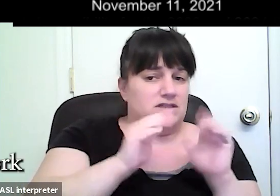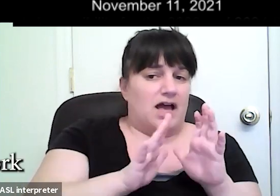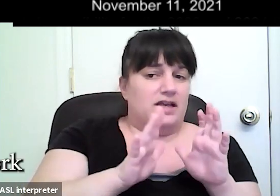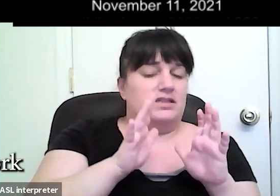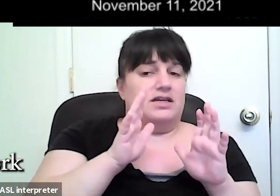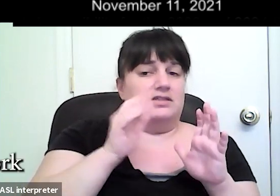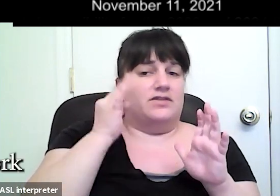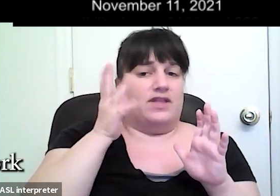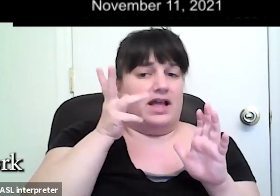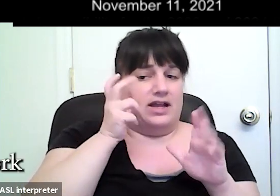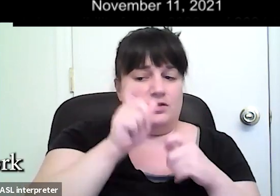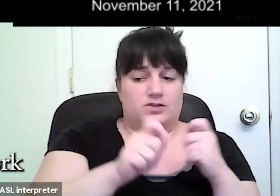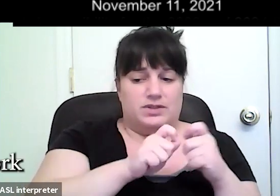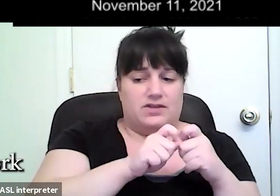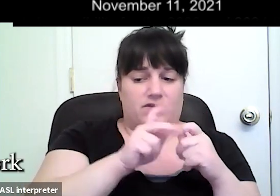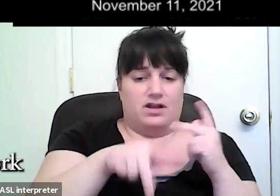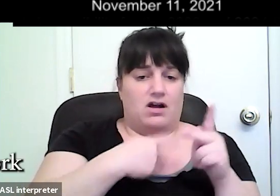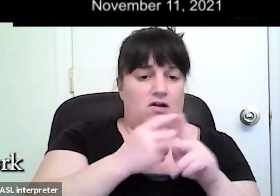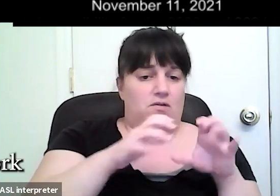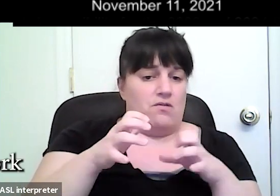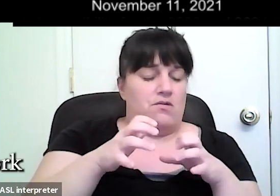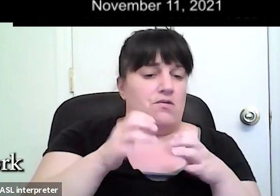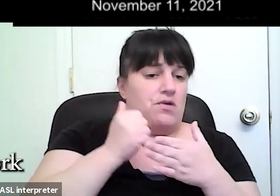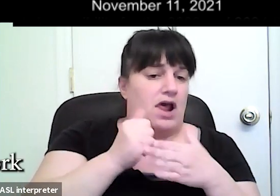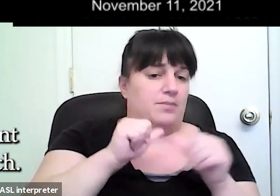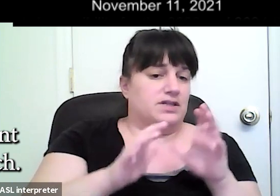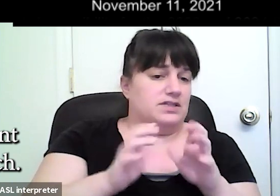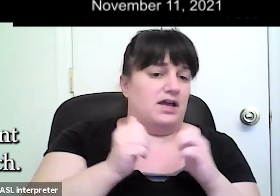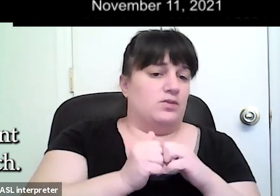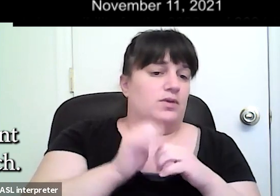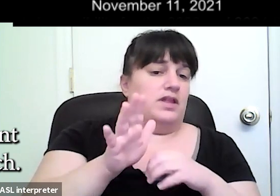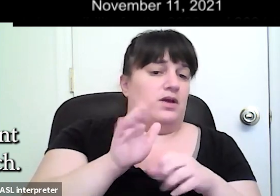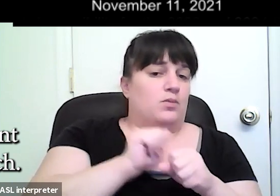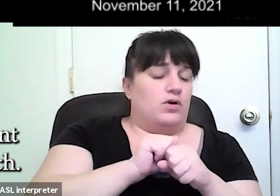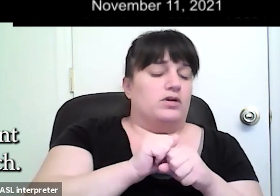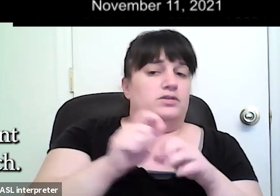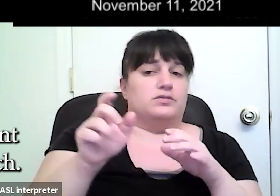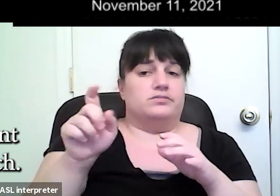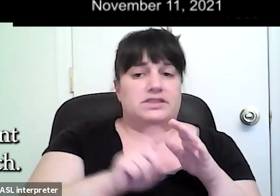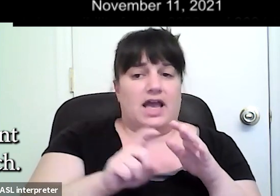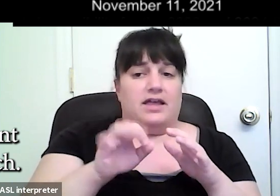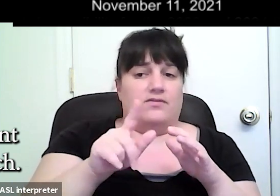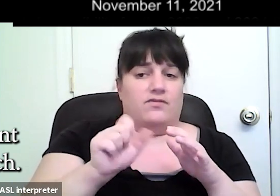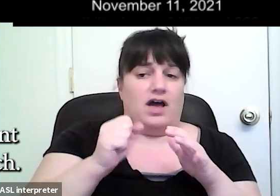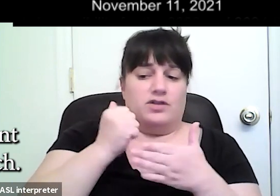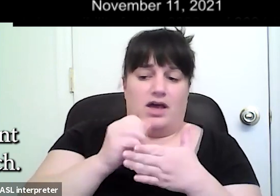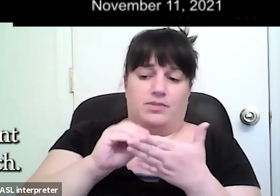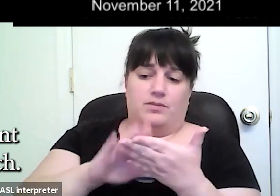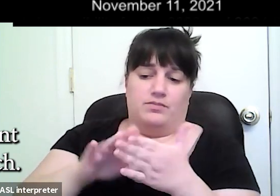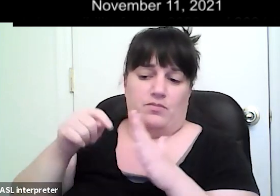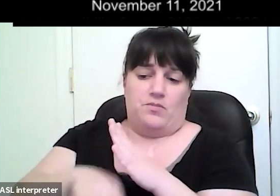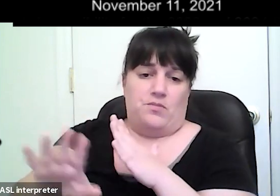So we help the scientists with their work to either scan their files or document, help them further